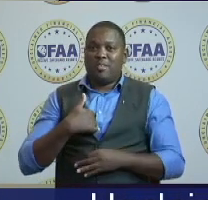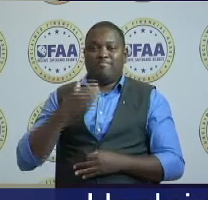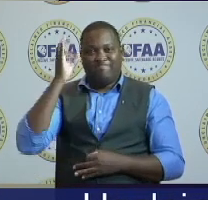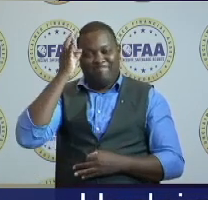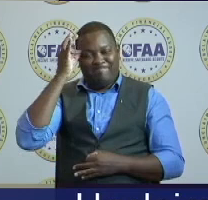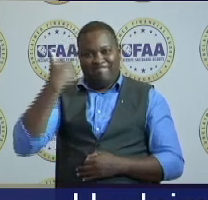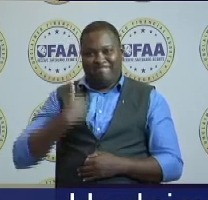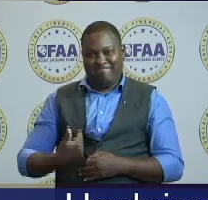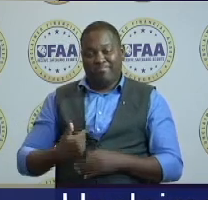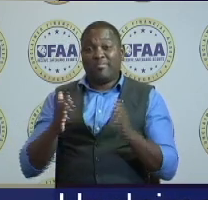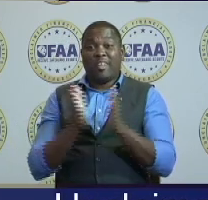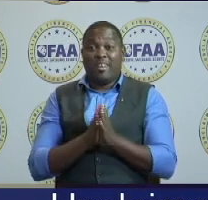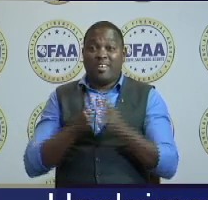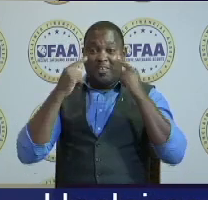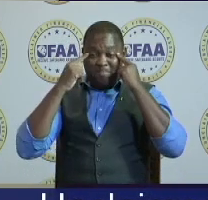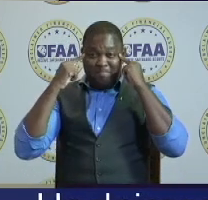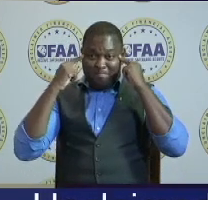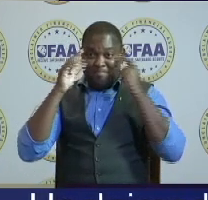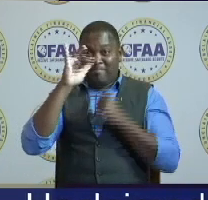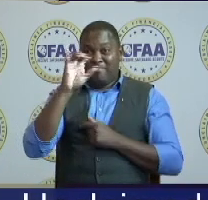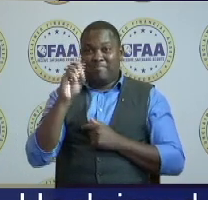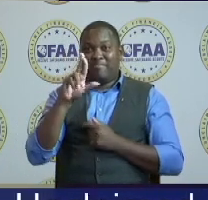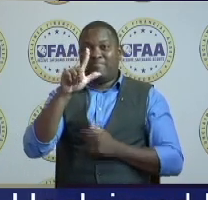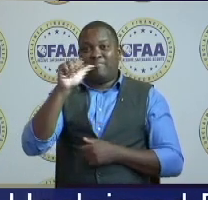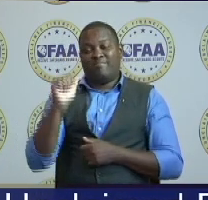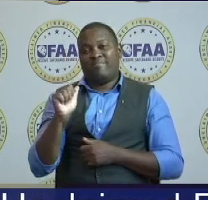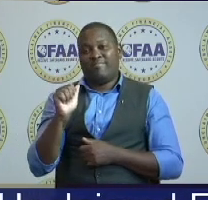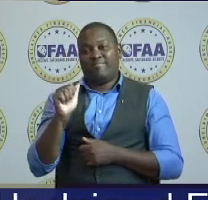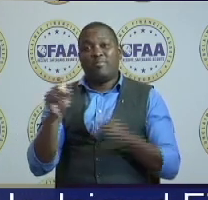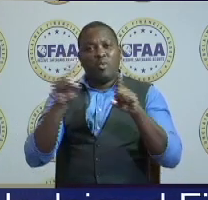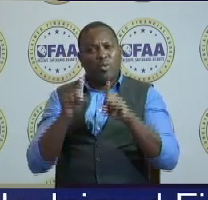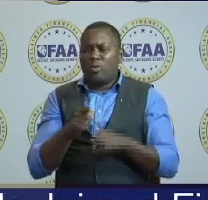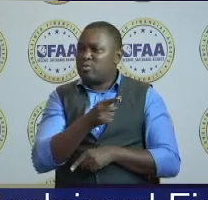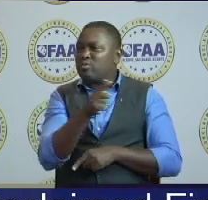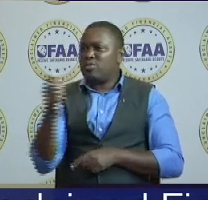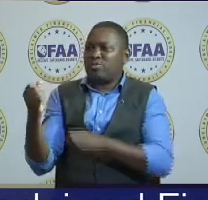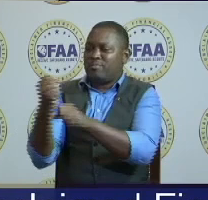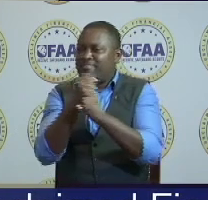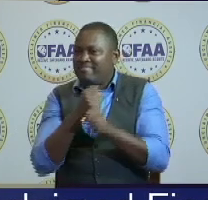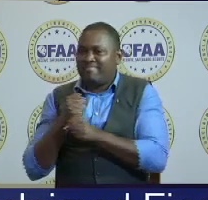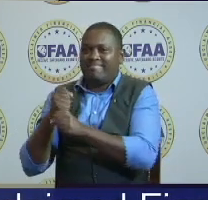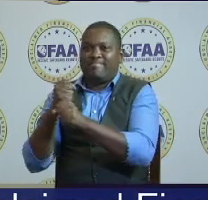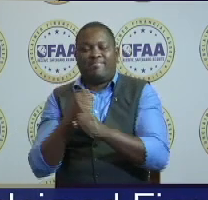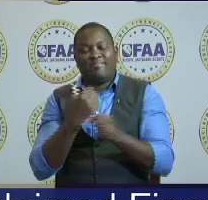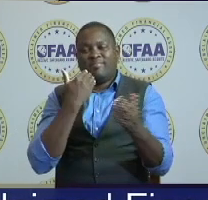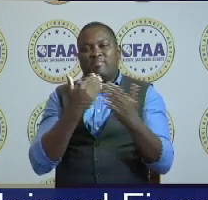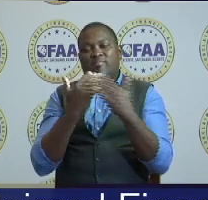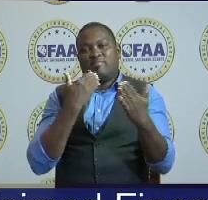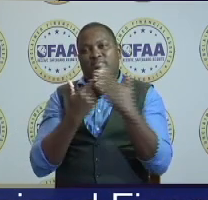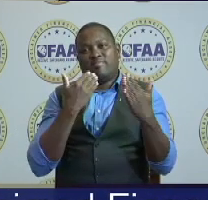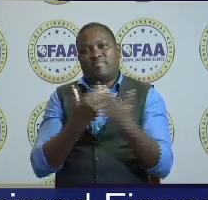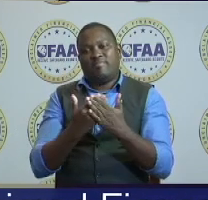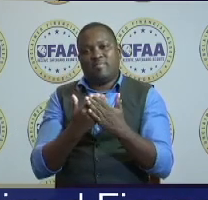Mwania and Yula Nzale. And of course you, our holders, asanteni sana. We are doing this for you, and thank you so much